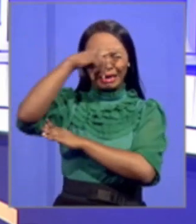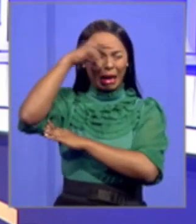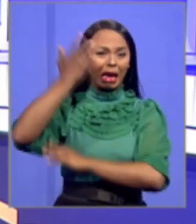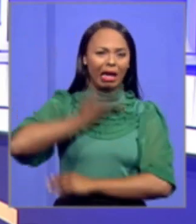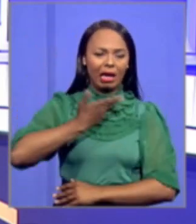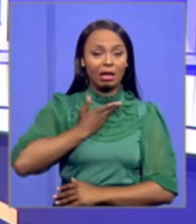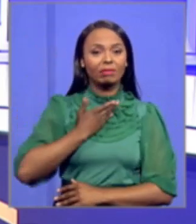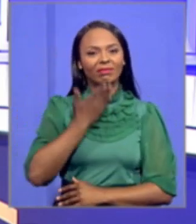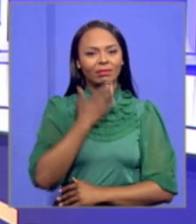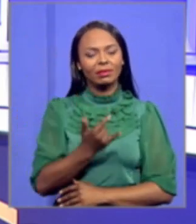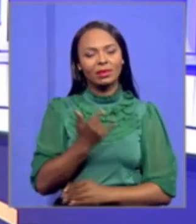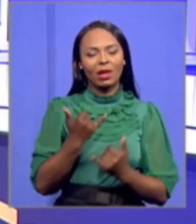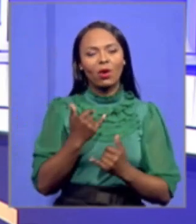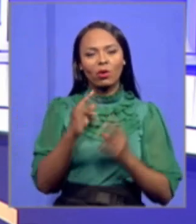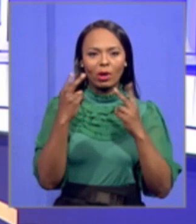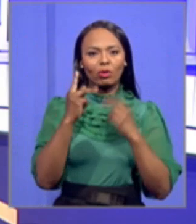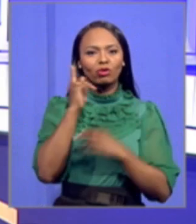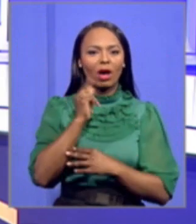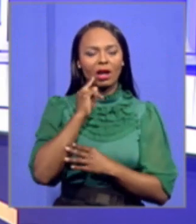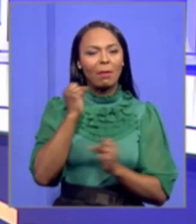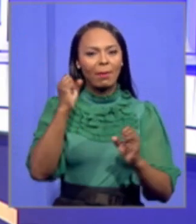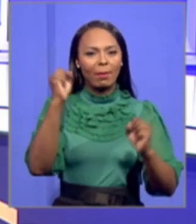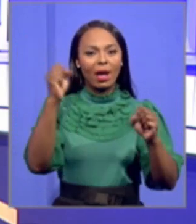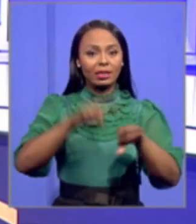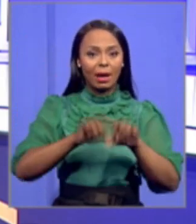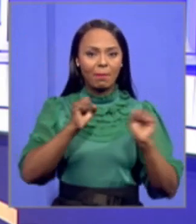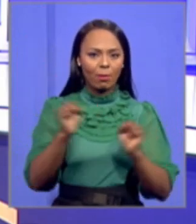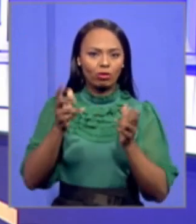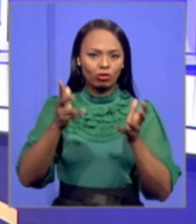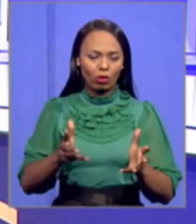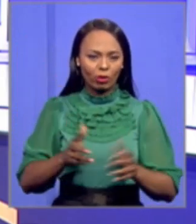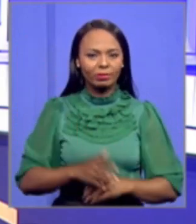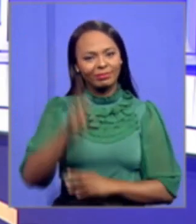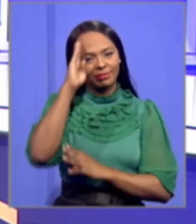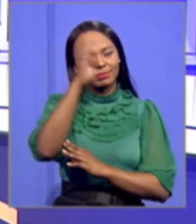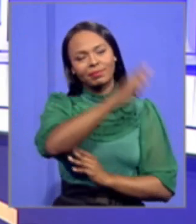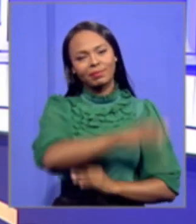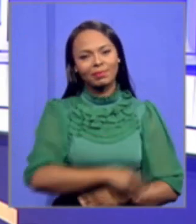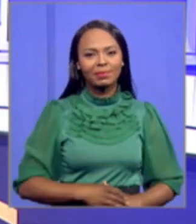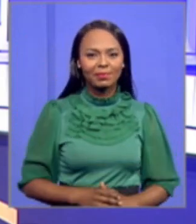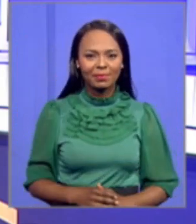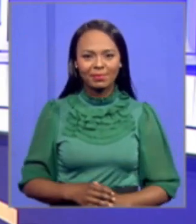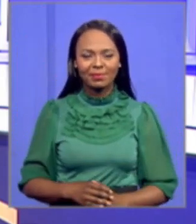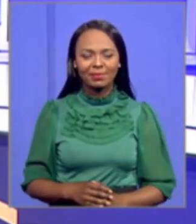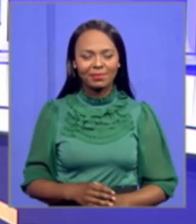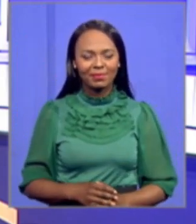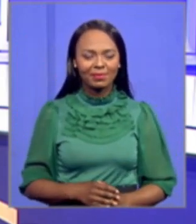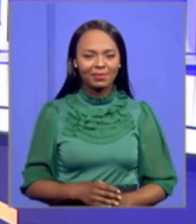trimana ena o ska fetwa ke ditaba tsa Setswana ho sane ka yona nako ena ya nako nyeta ha ya